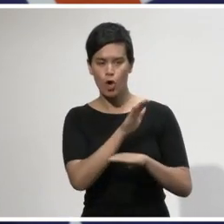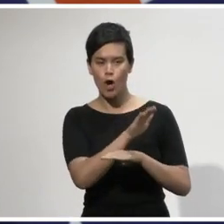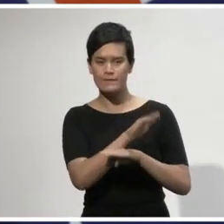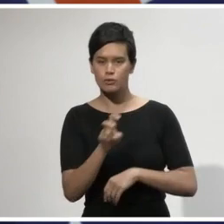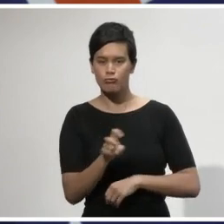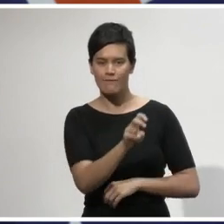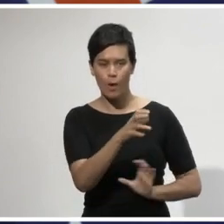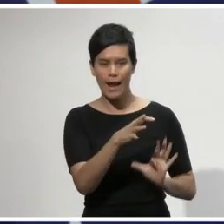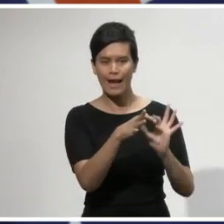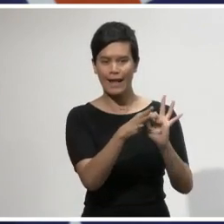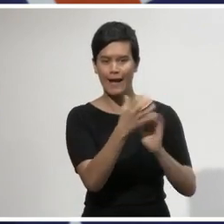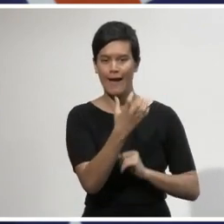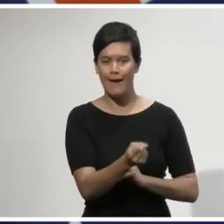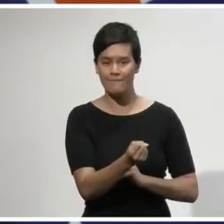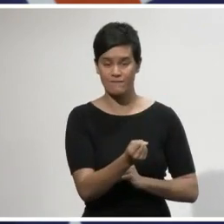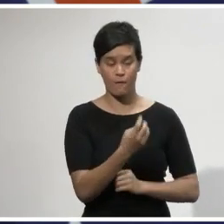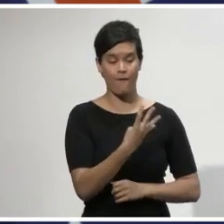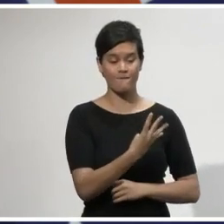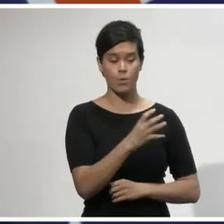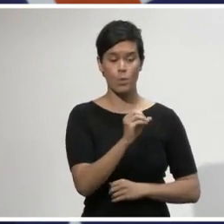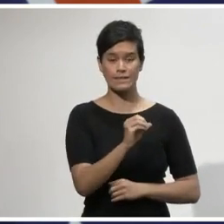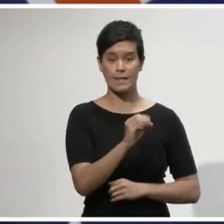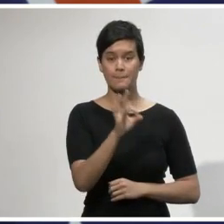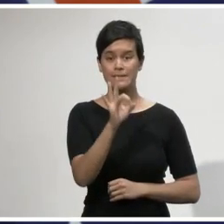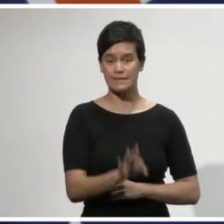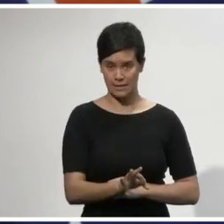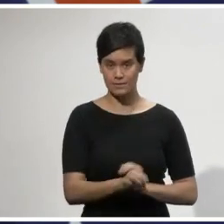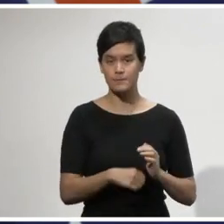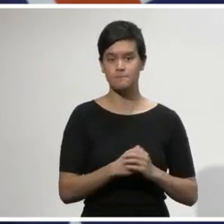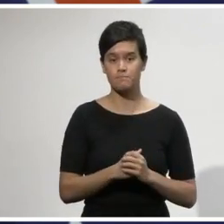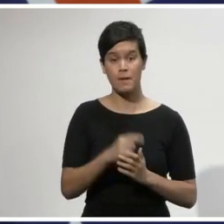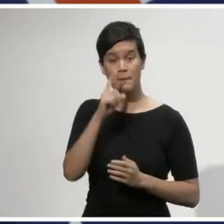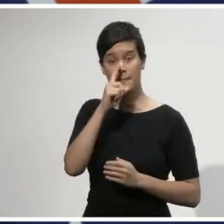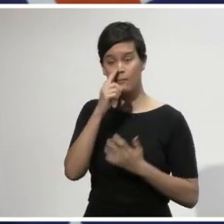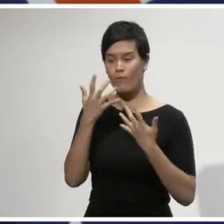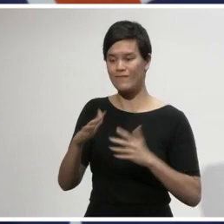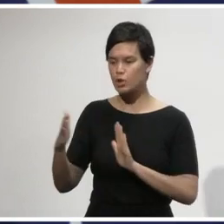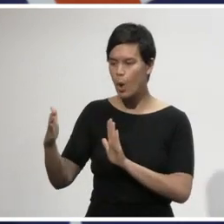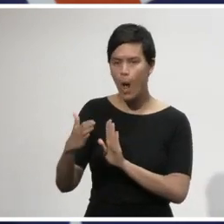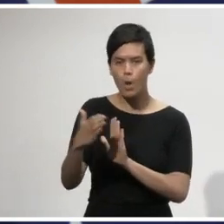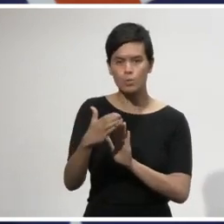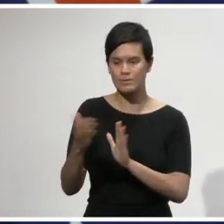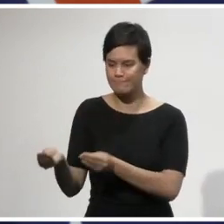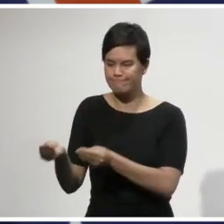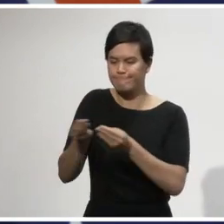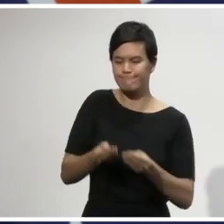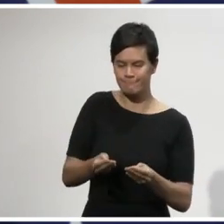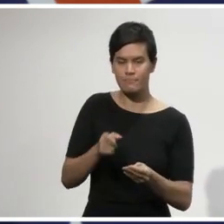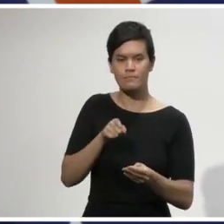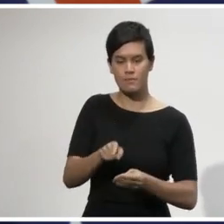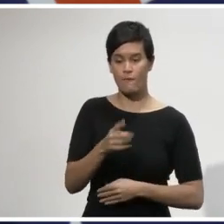travel at 40% and ongoing links to confirmed cases within New Zealand at